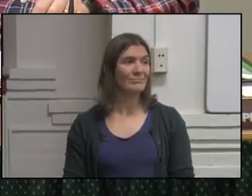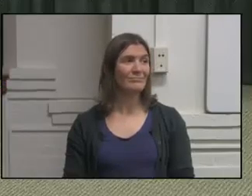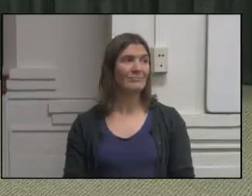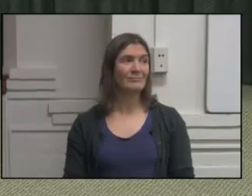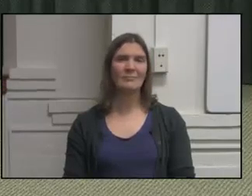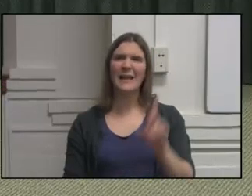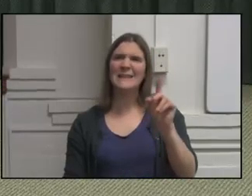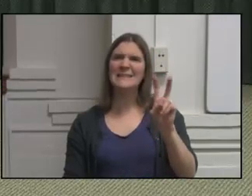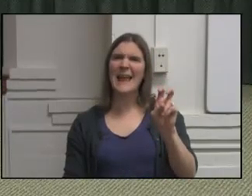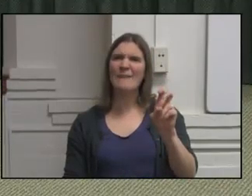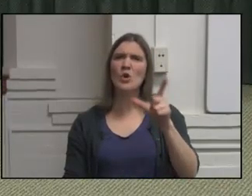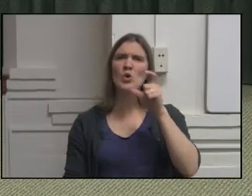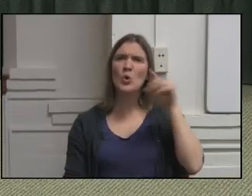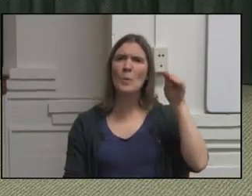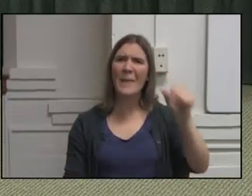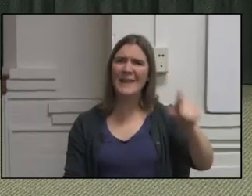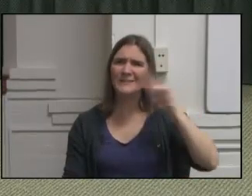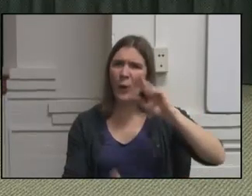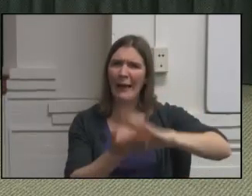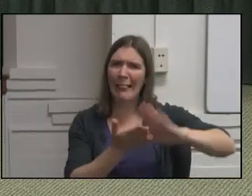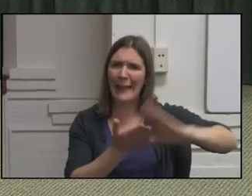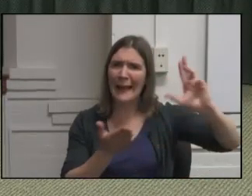Yep. Who pays for the cleanup?